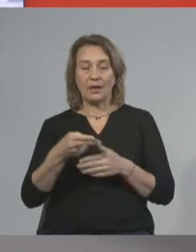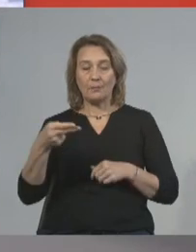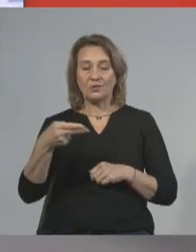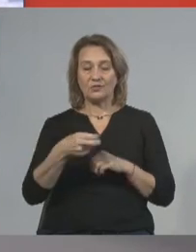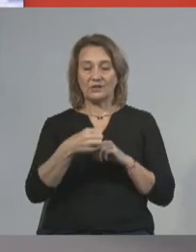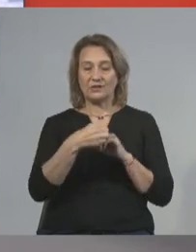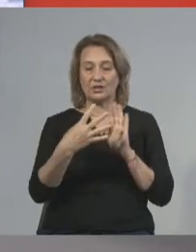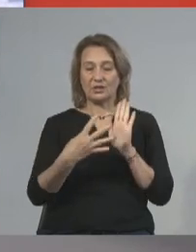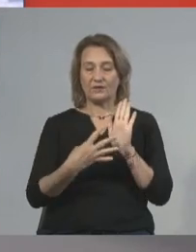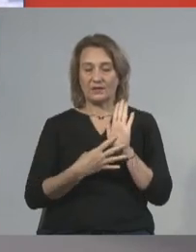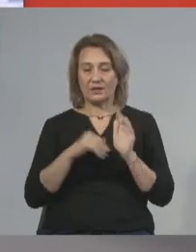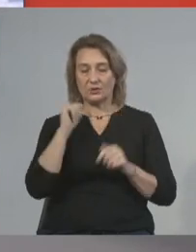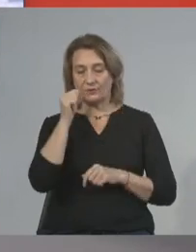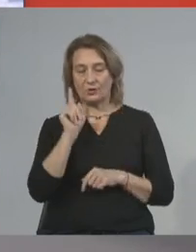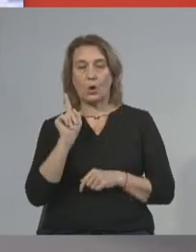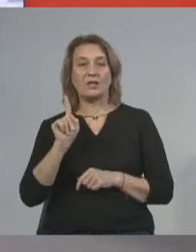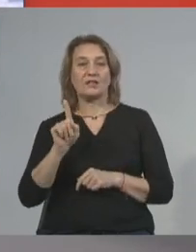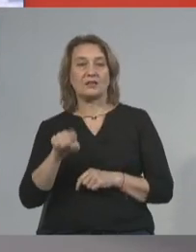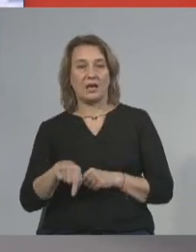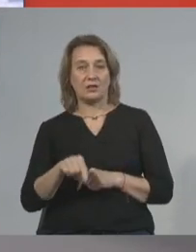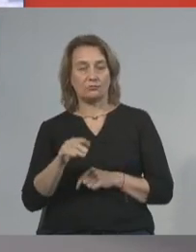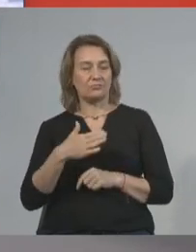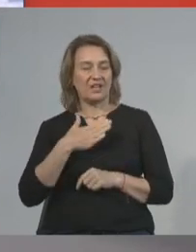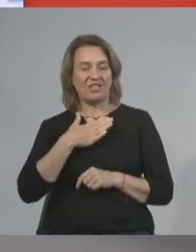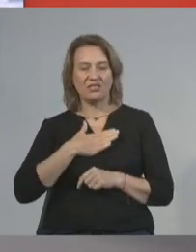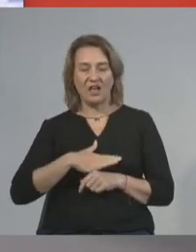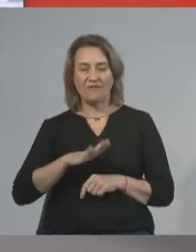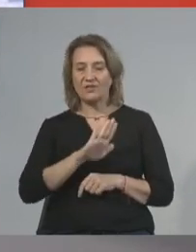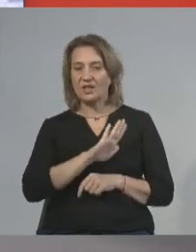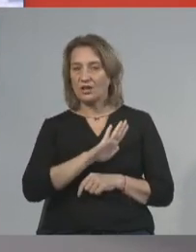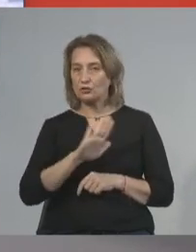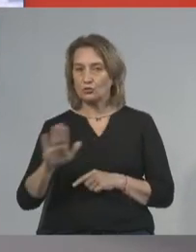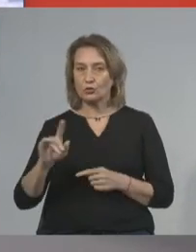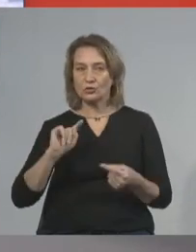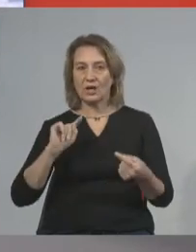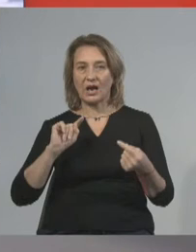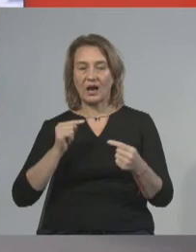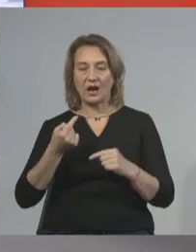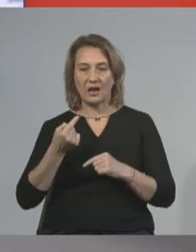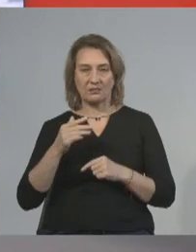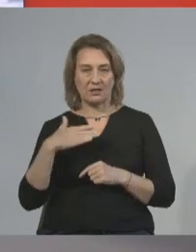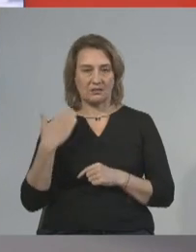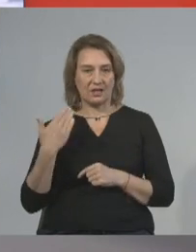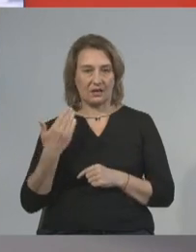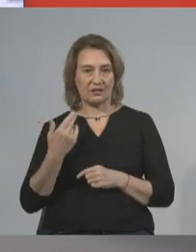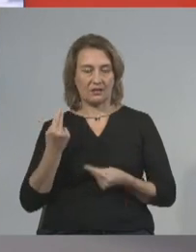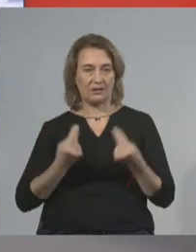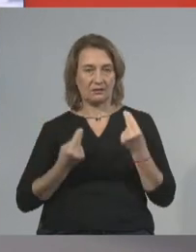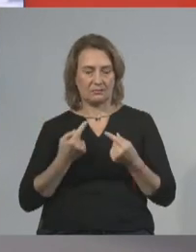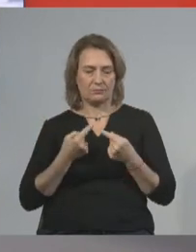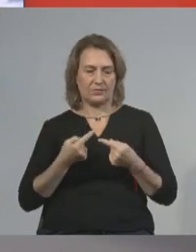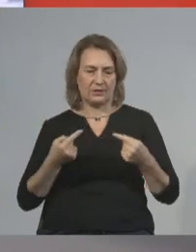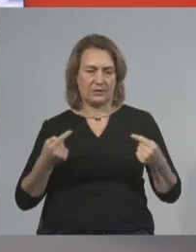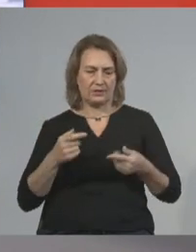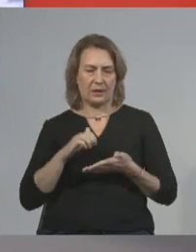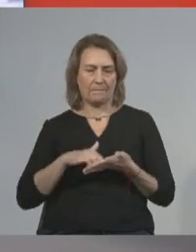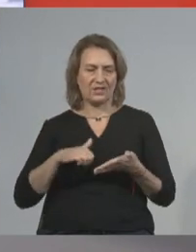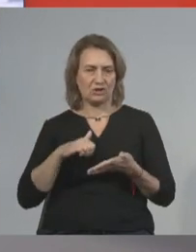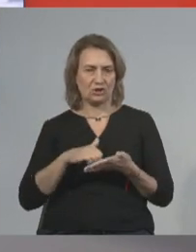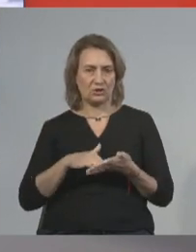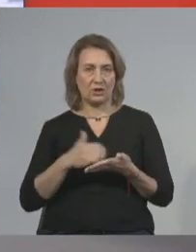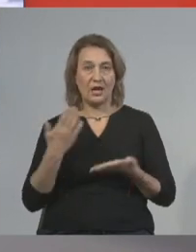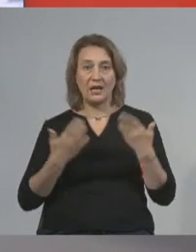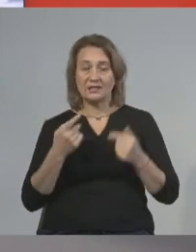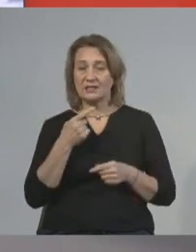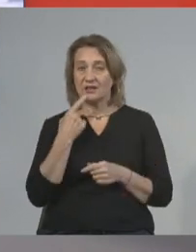the previous government and parliament of ukraine this is what anti-western players don't like for a